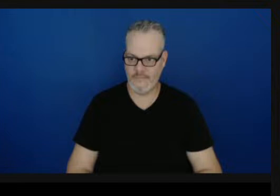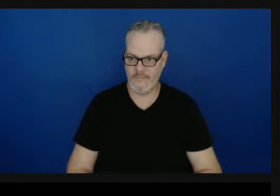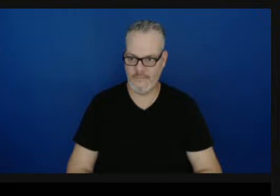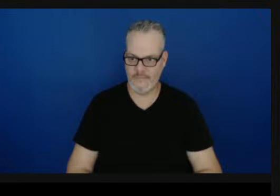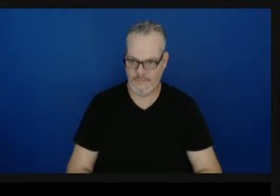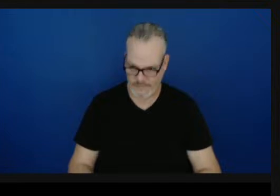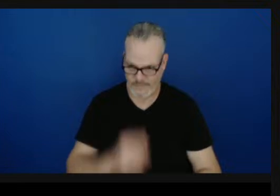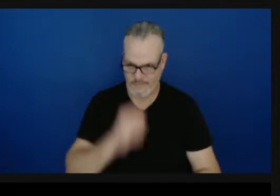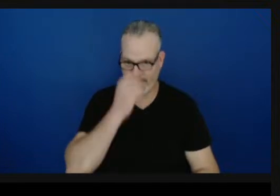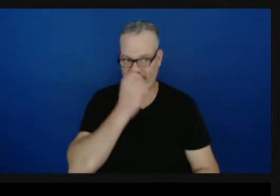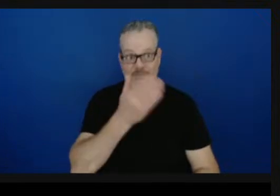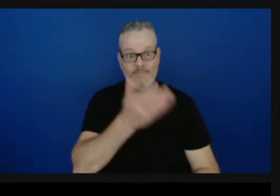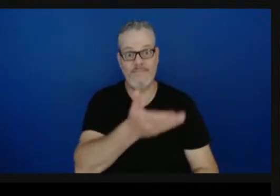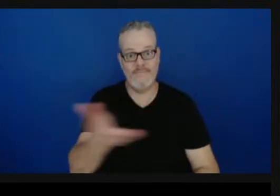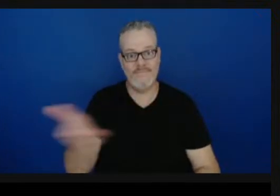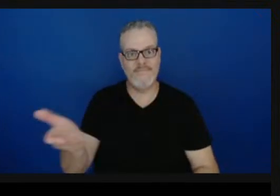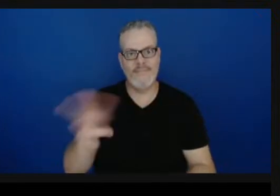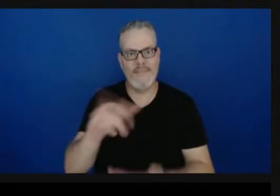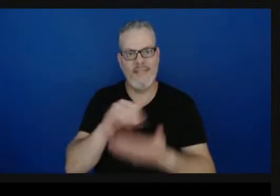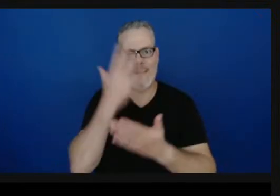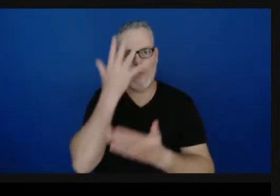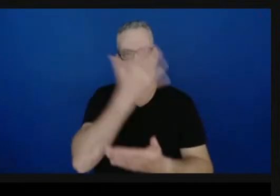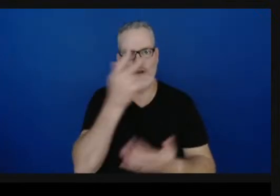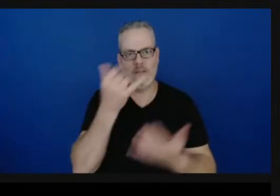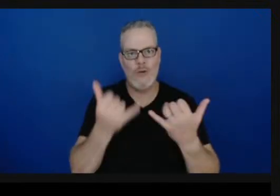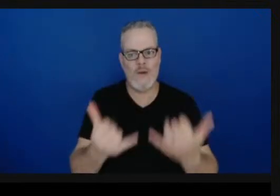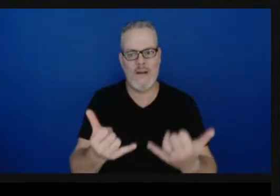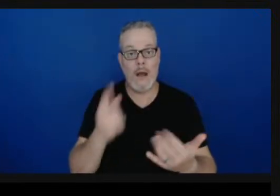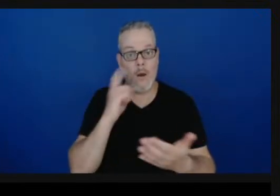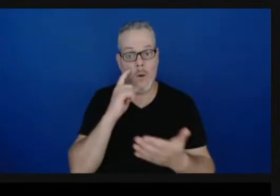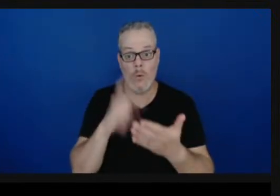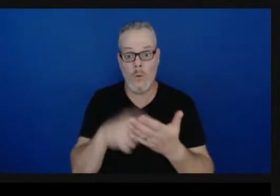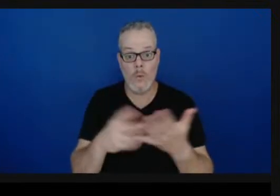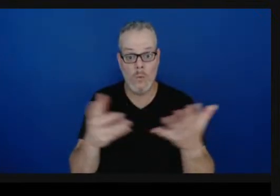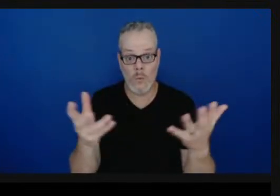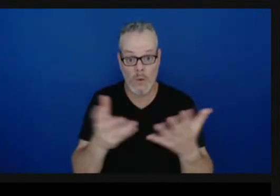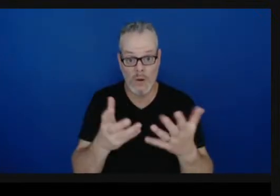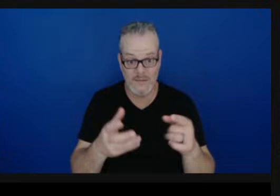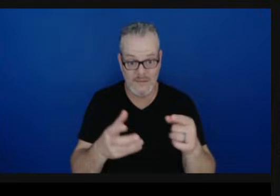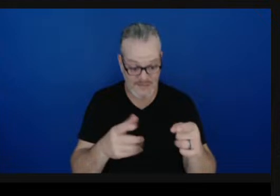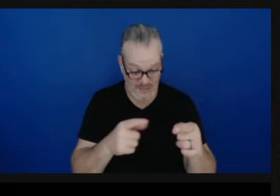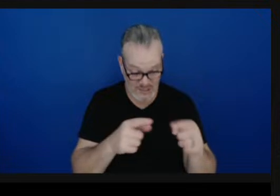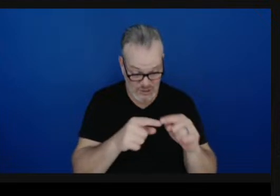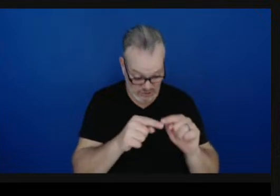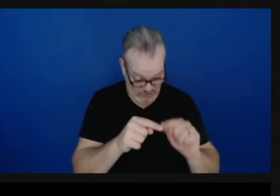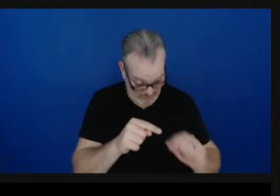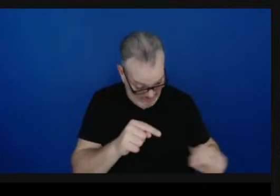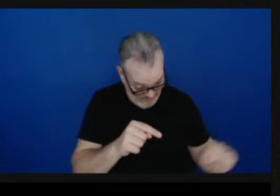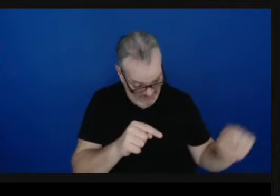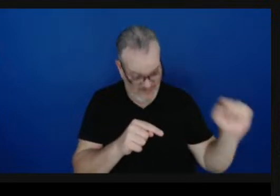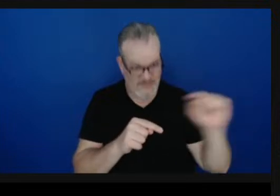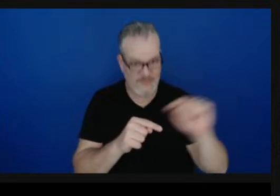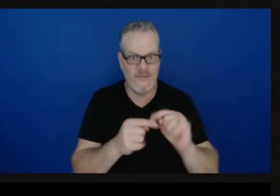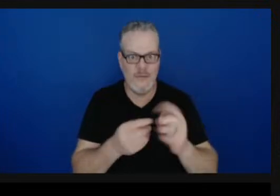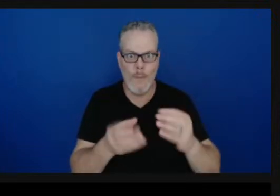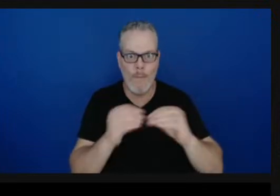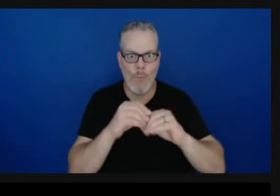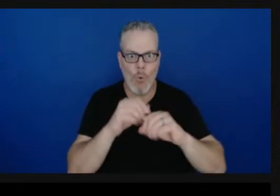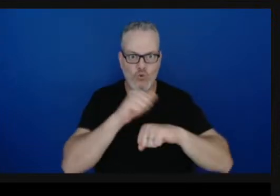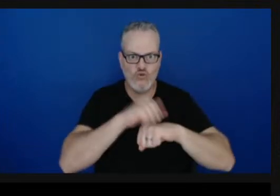And there's how it looks now. What you might notice is there's a lot more material up here and up